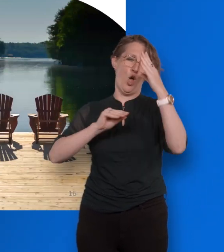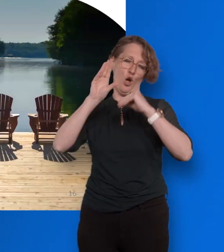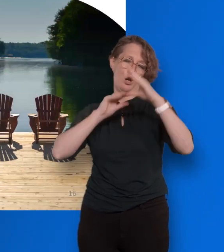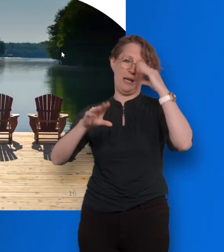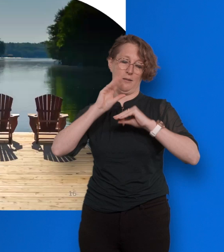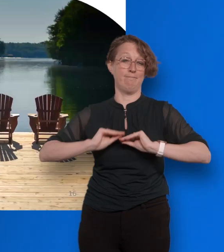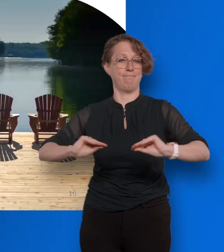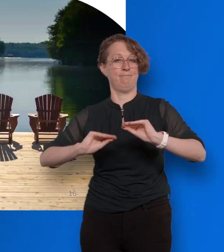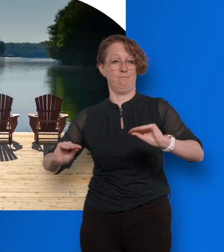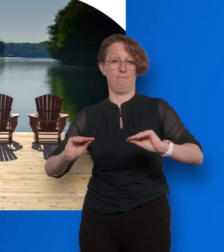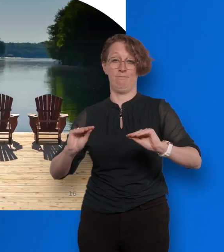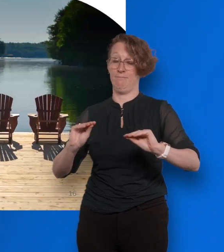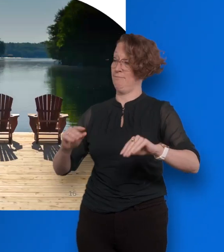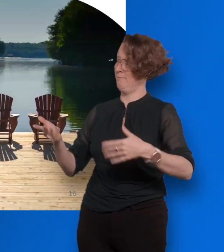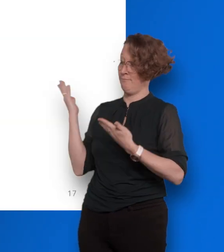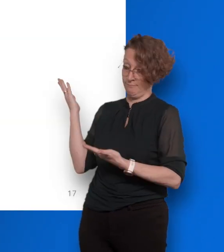learning.